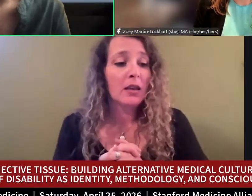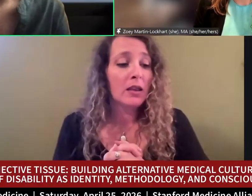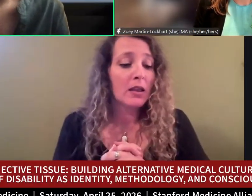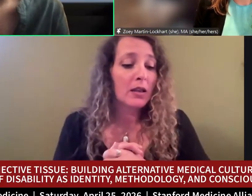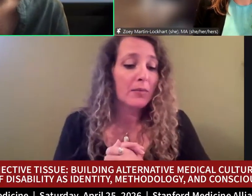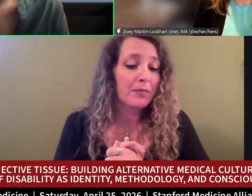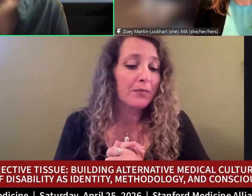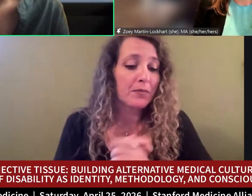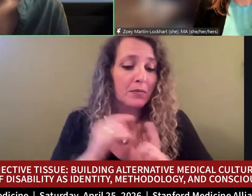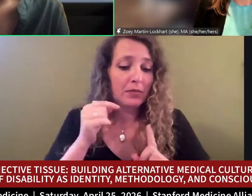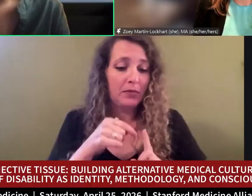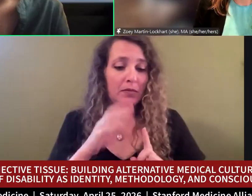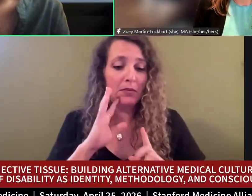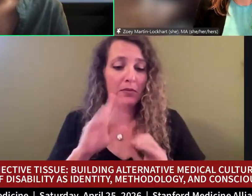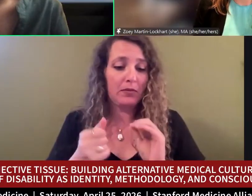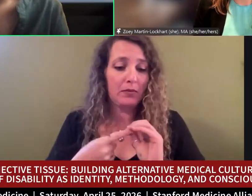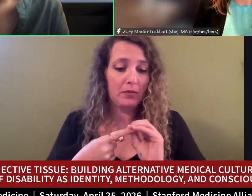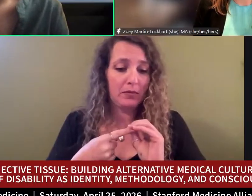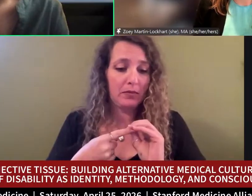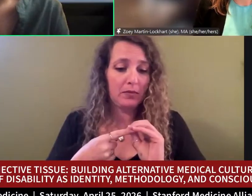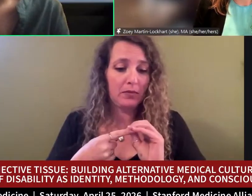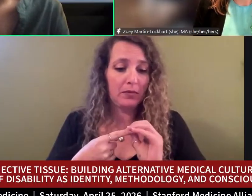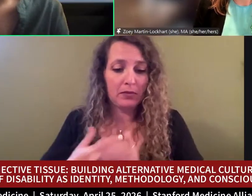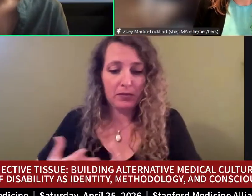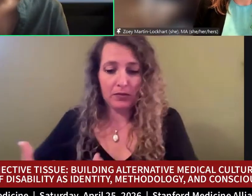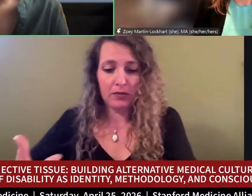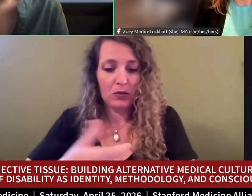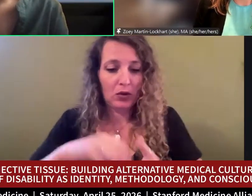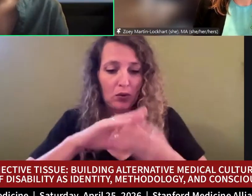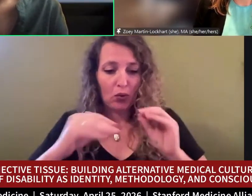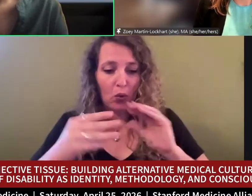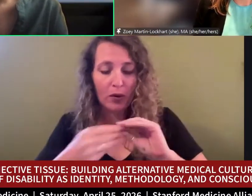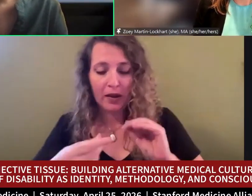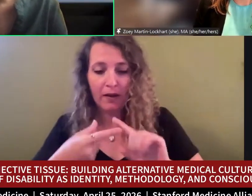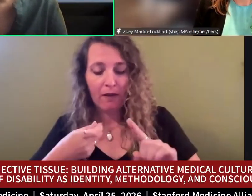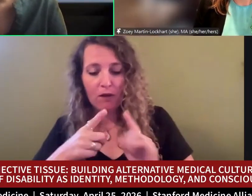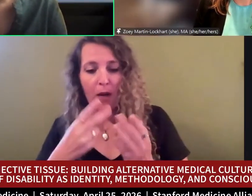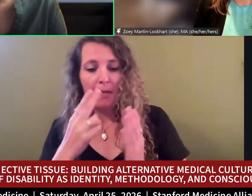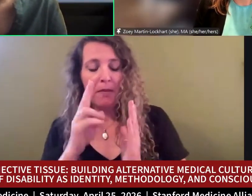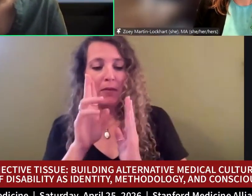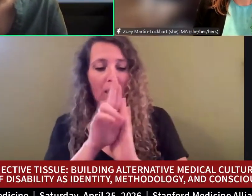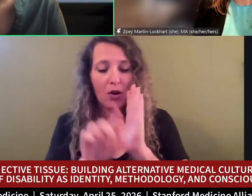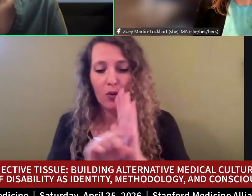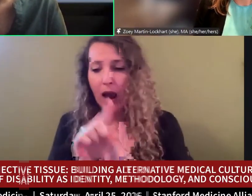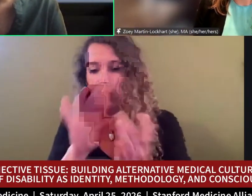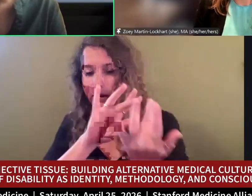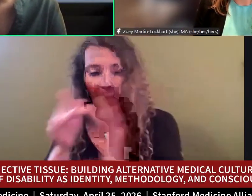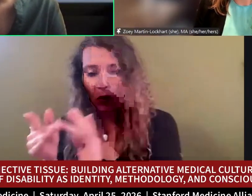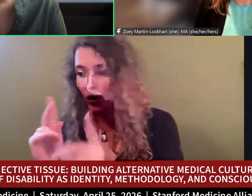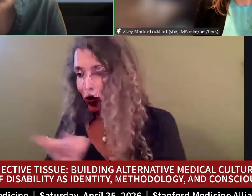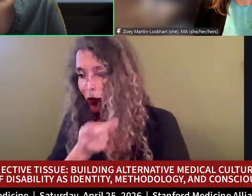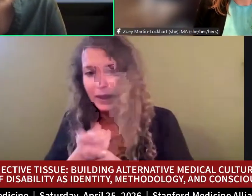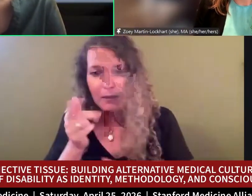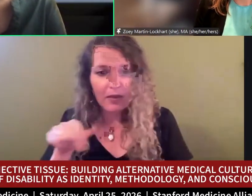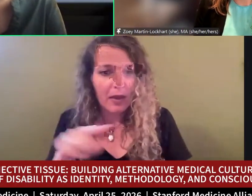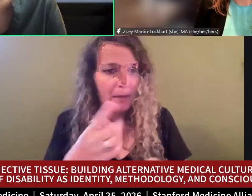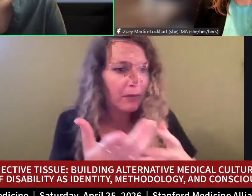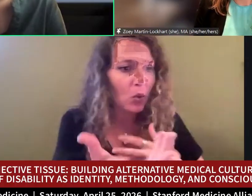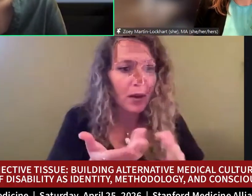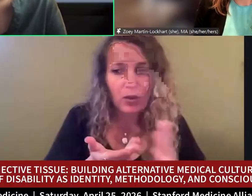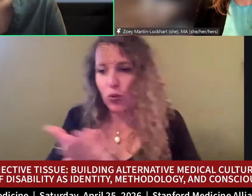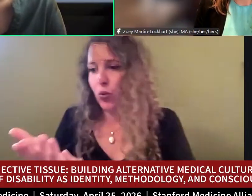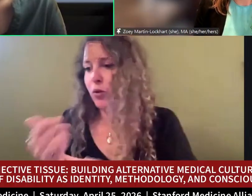And she talks about gathering stories from an underground network to keep her going or to keep them going through.